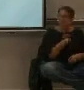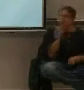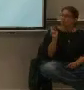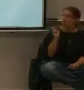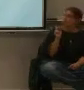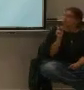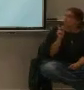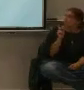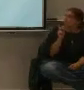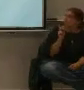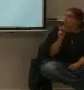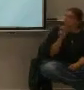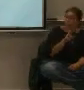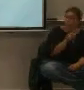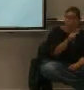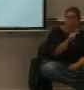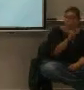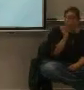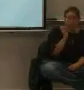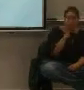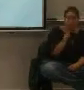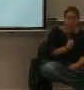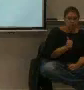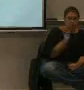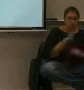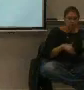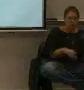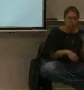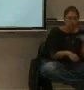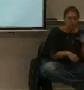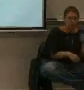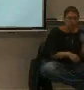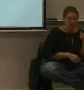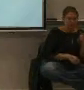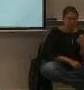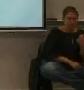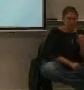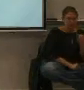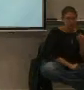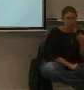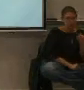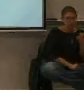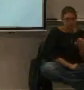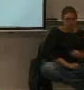These rates are going to be lower than the uptake rate.